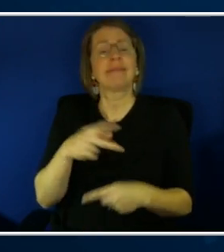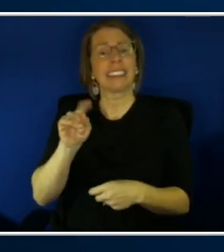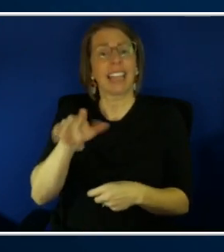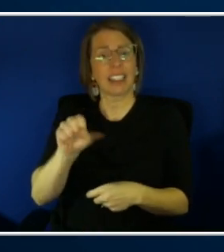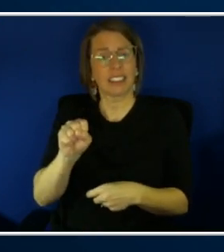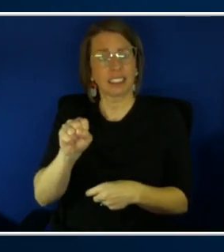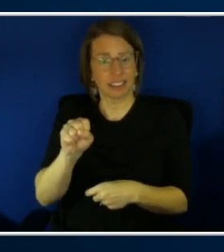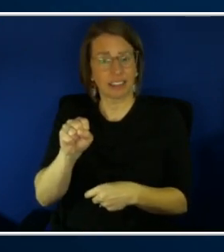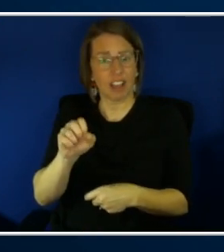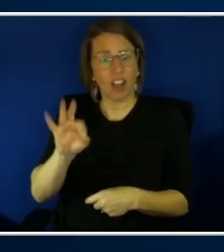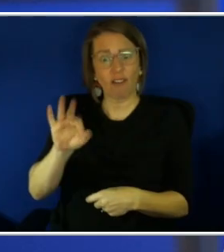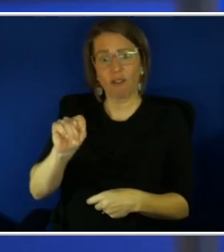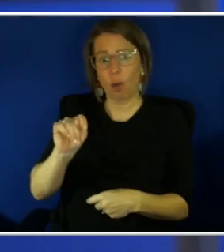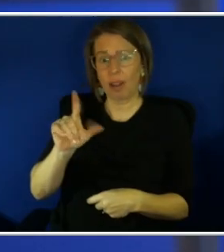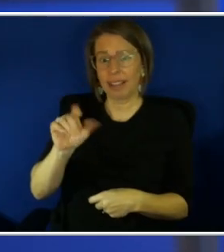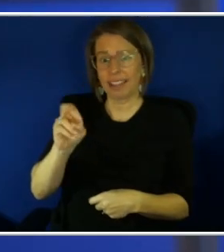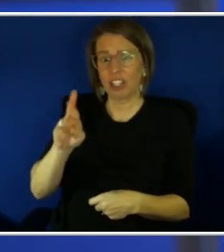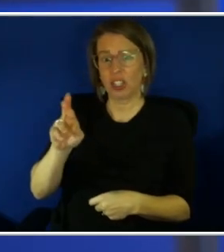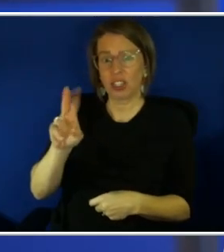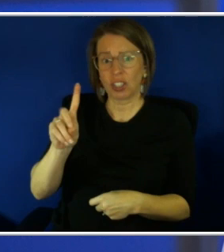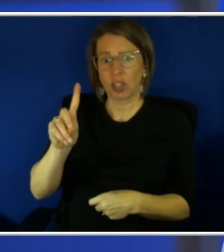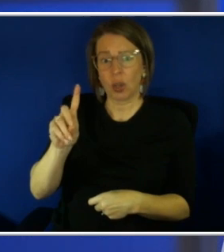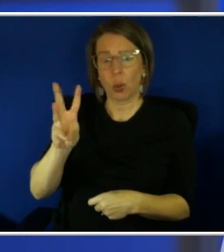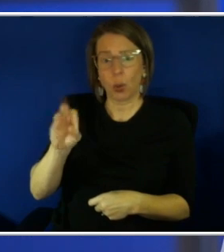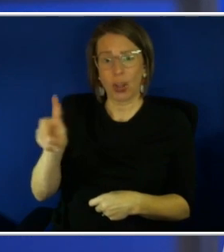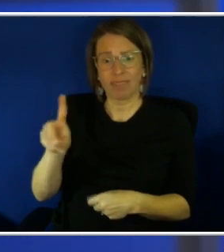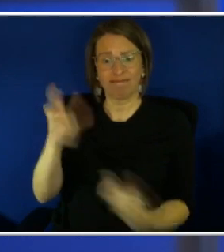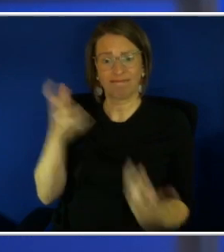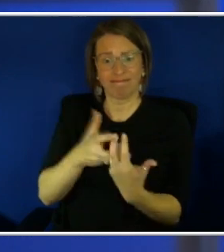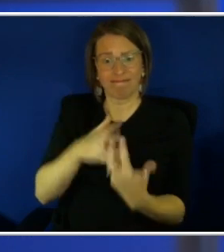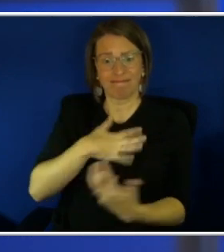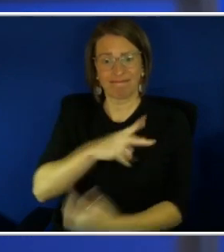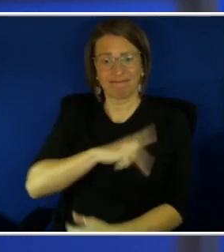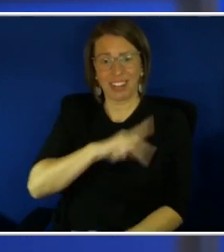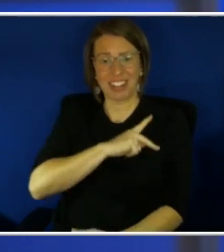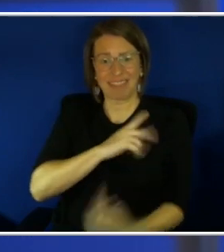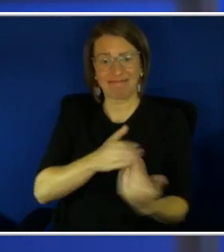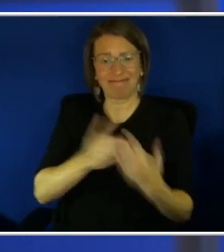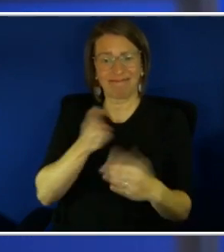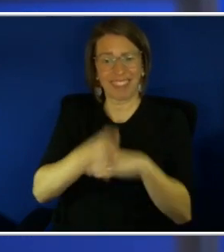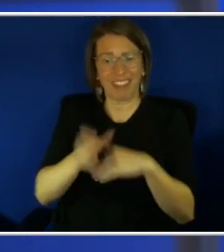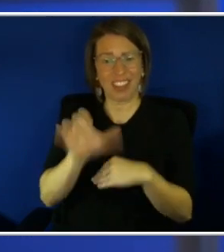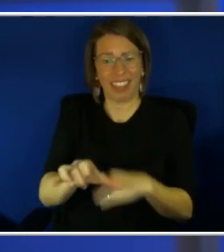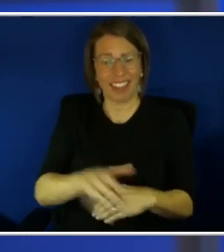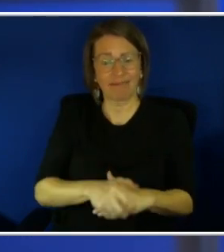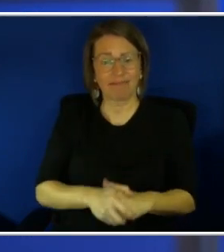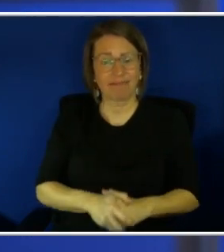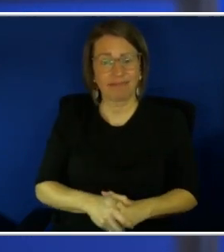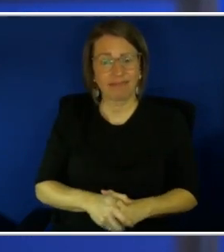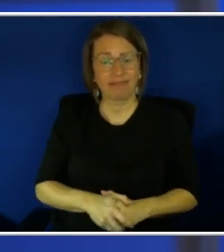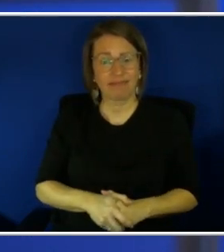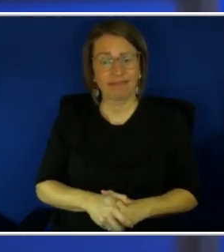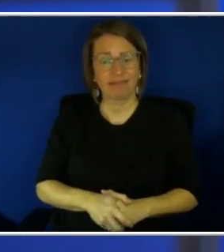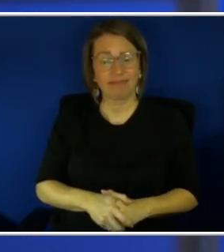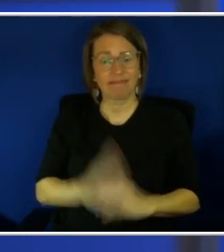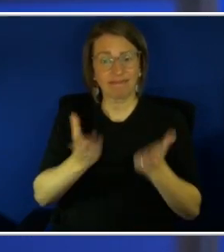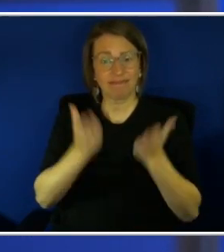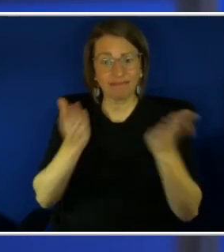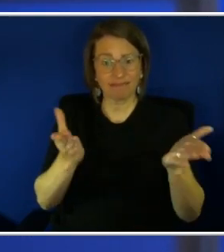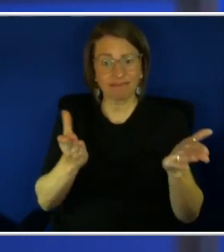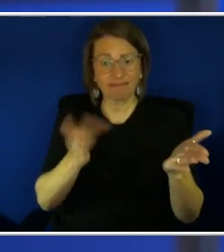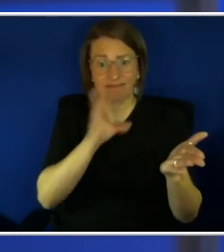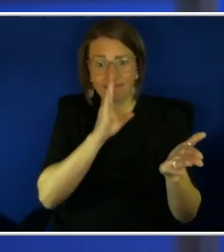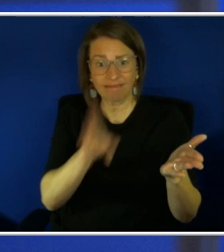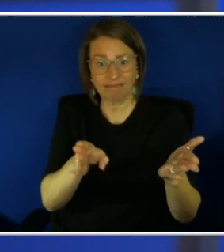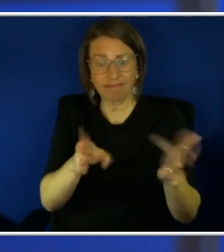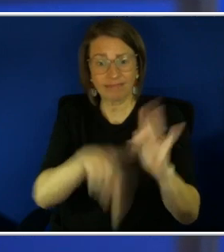But it fit my personality. But anyway, after that, they offered me to go straight to skip